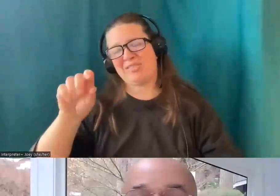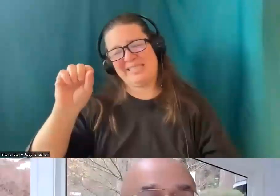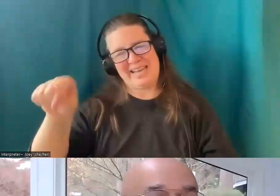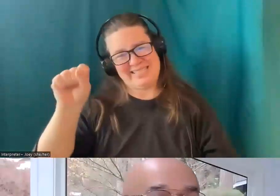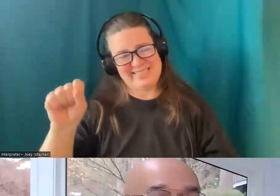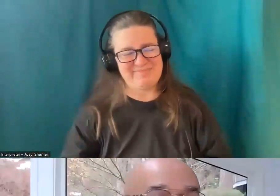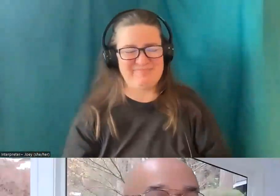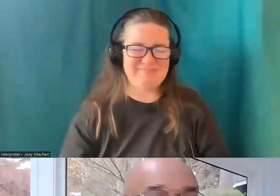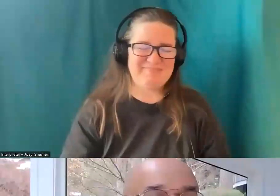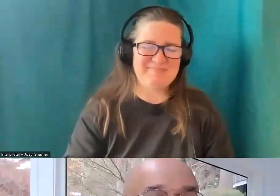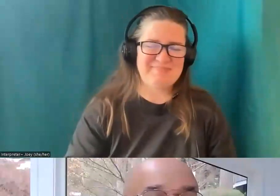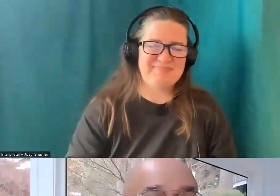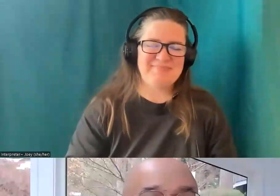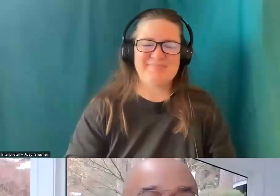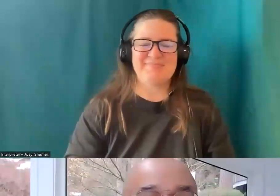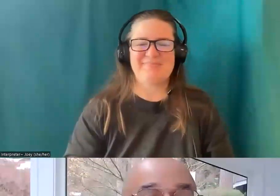Michael.